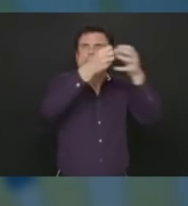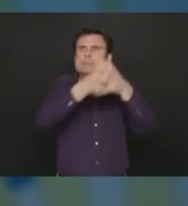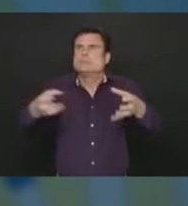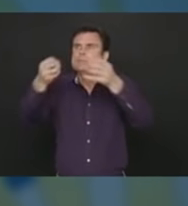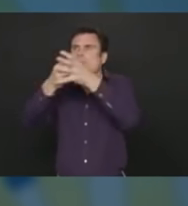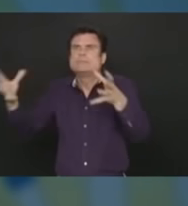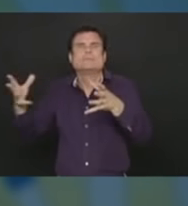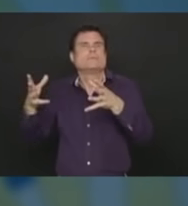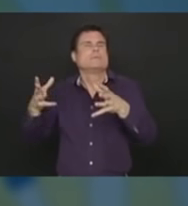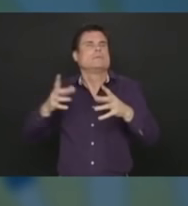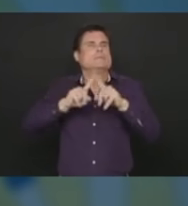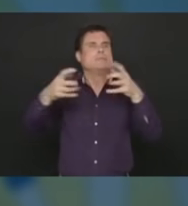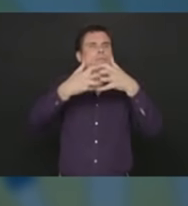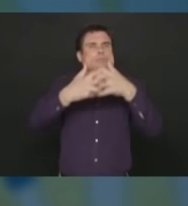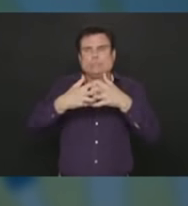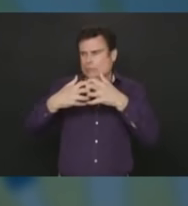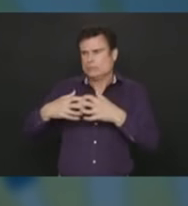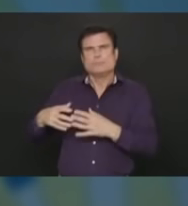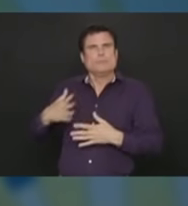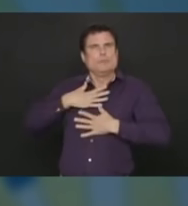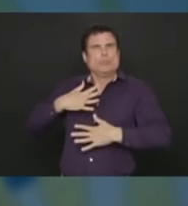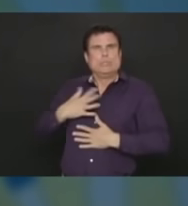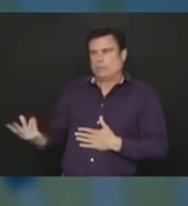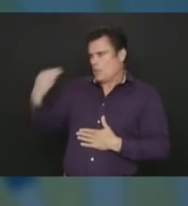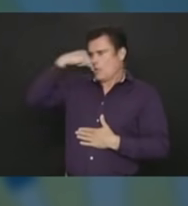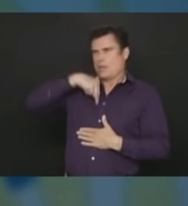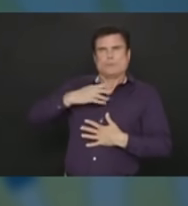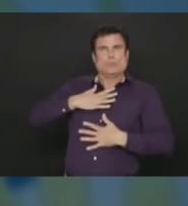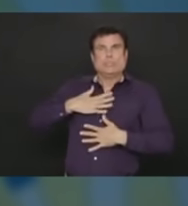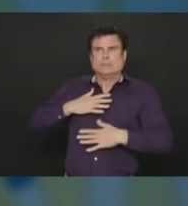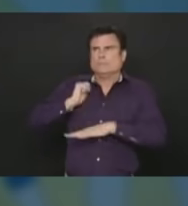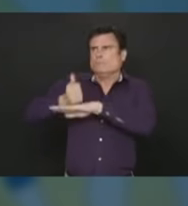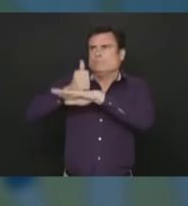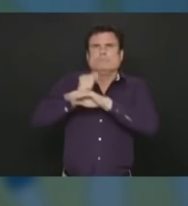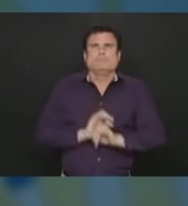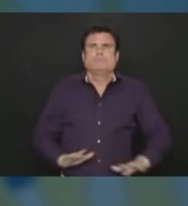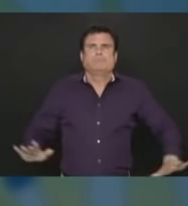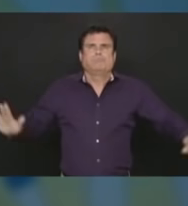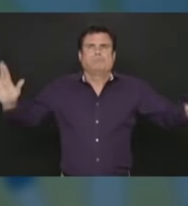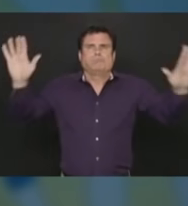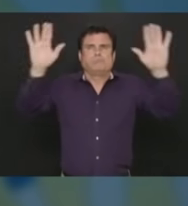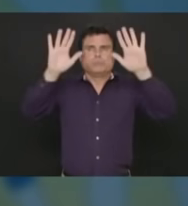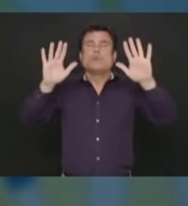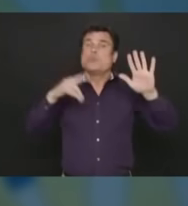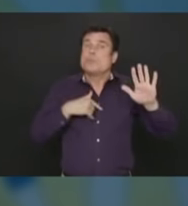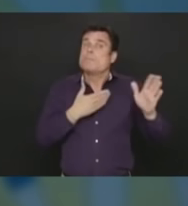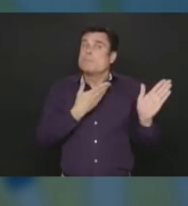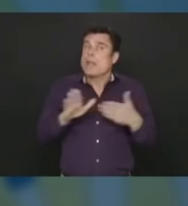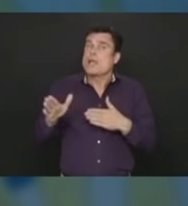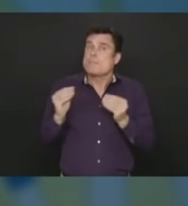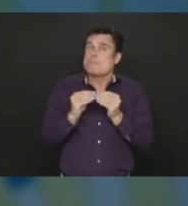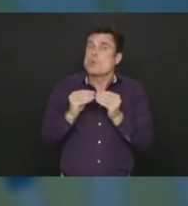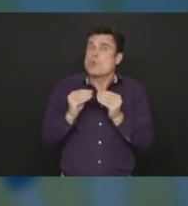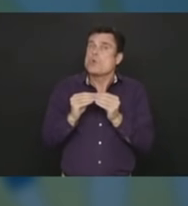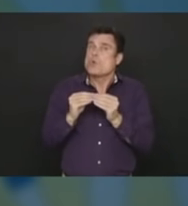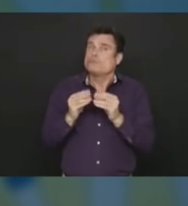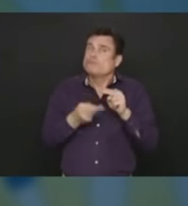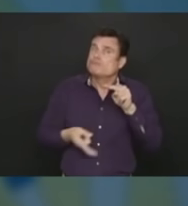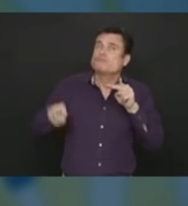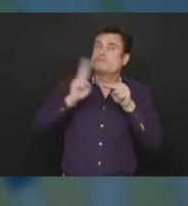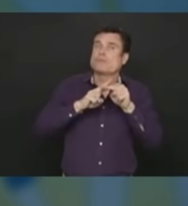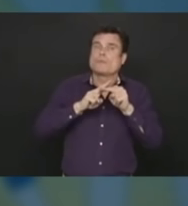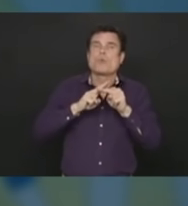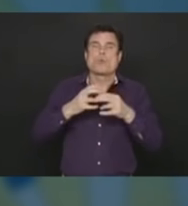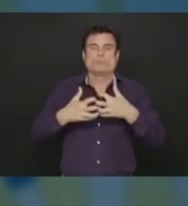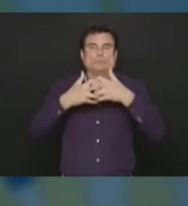in the coming months to deal with the potential for future surges. It should also be